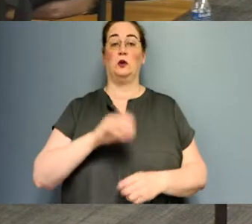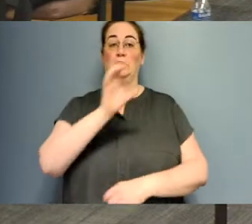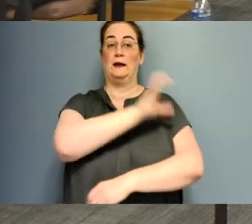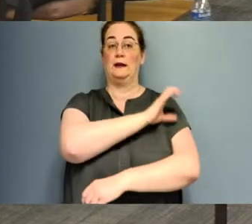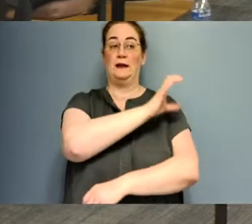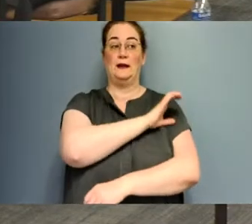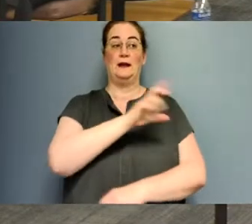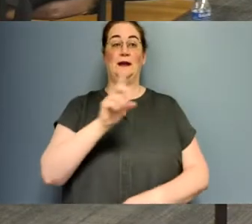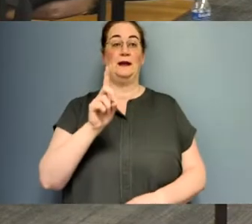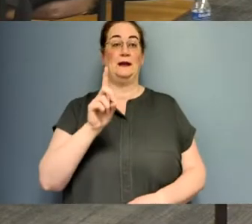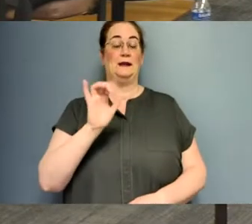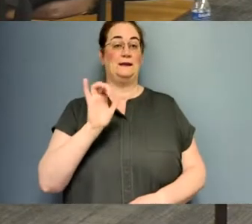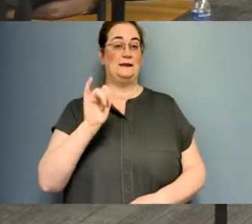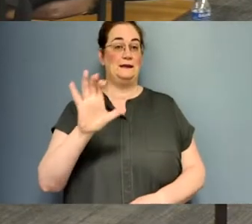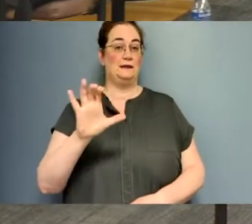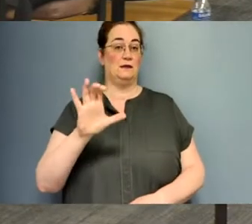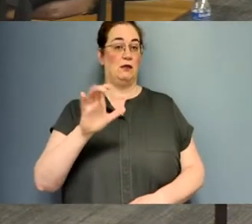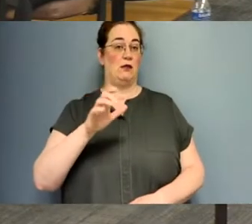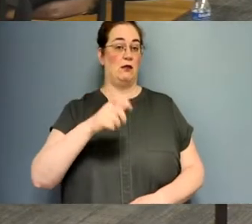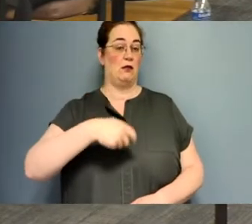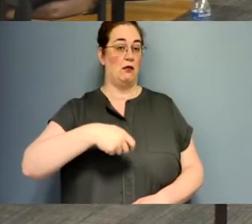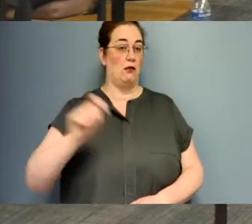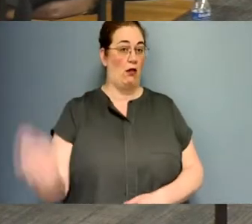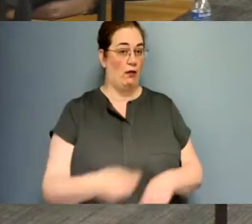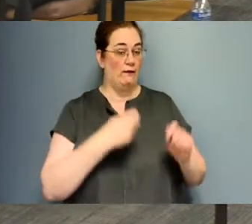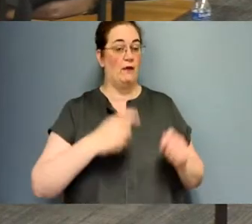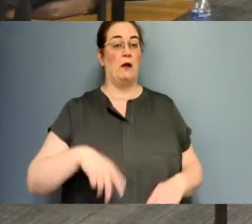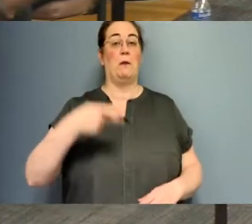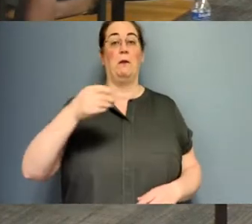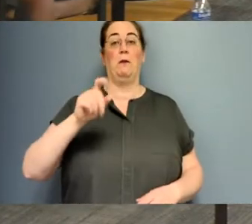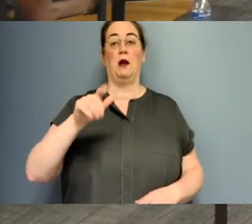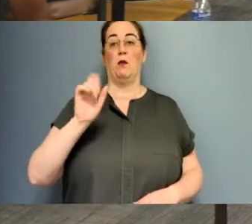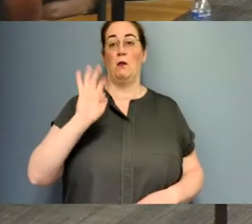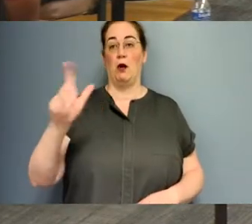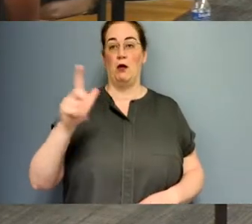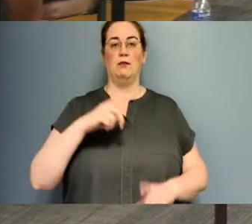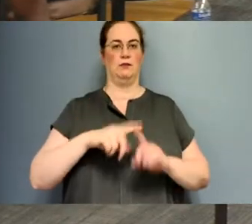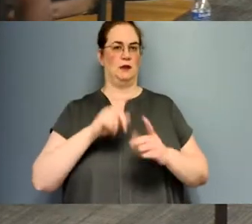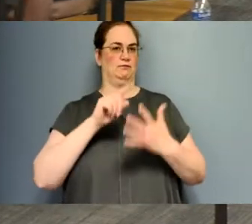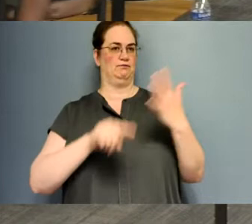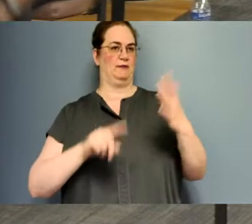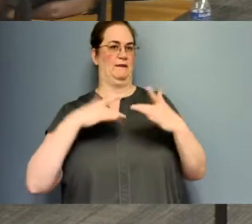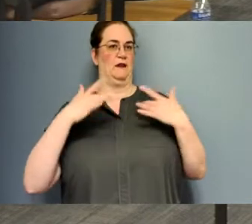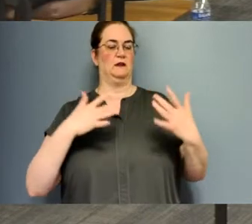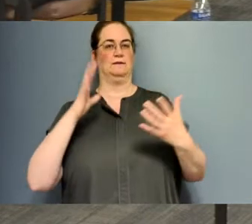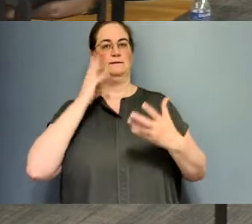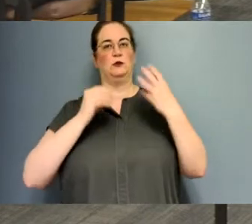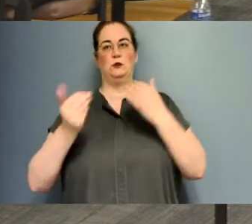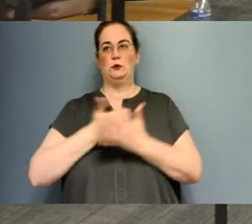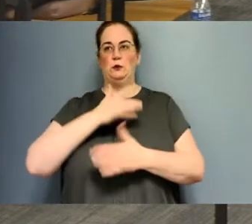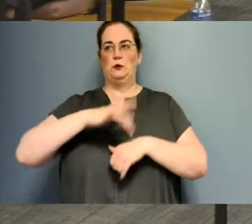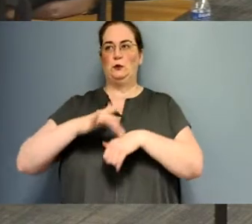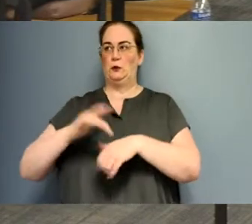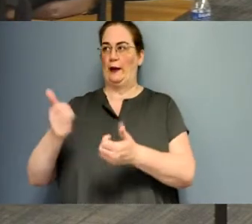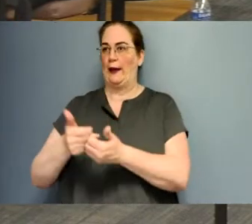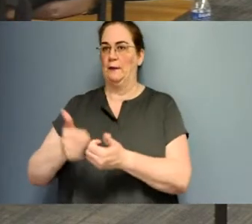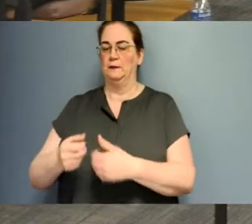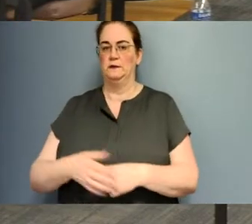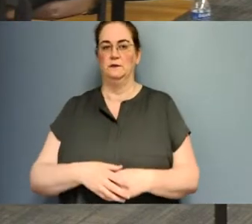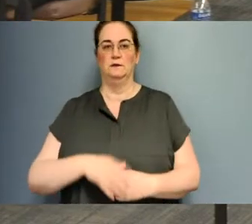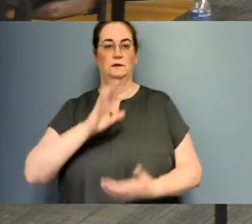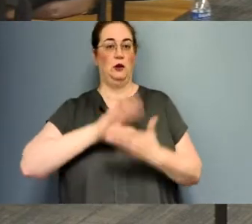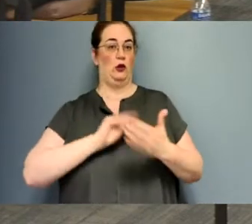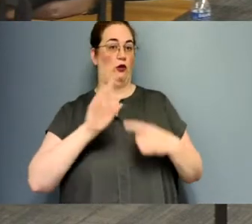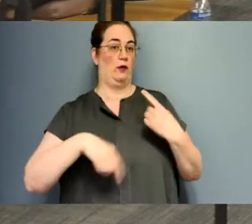disc golf and pickleball, and the kickoff event provided dozens of opportunities to experience new games, learn